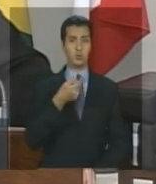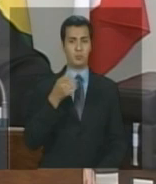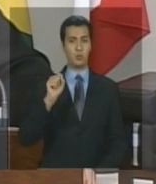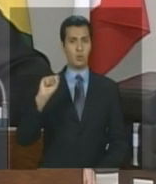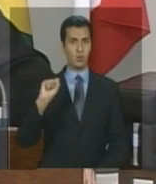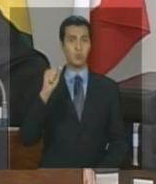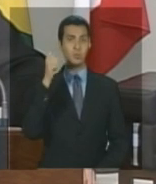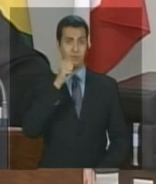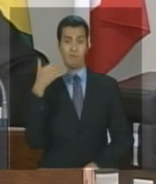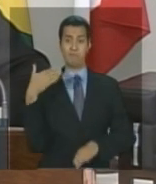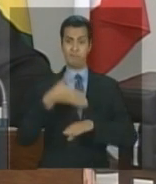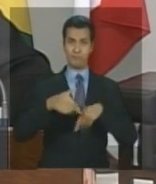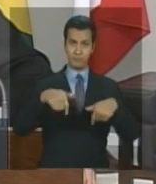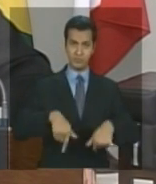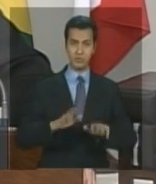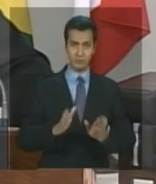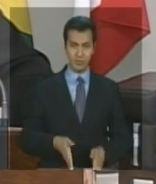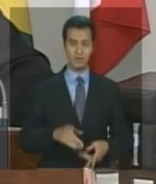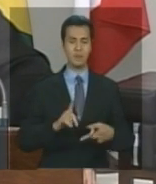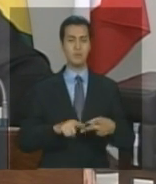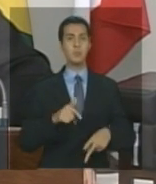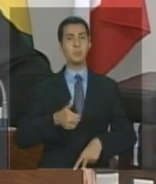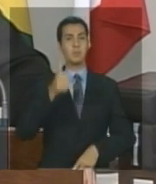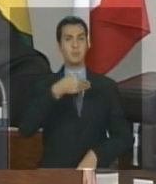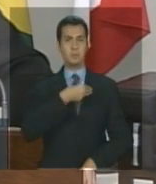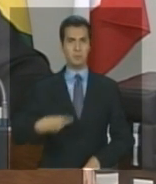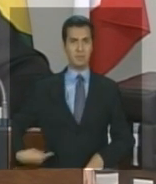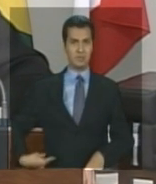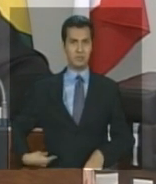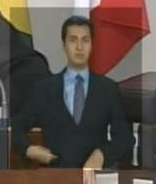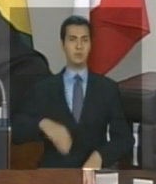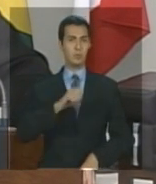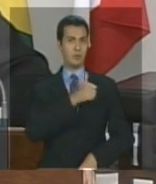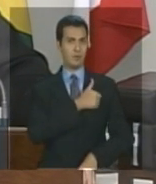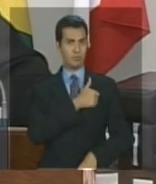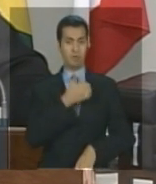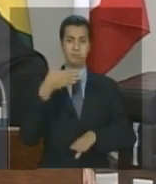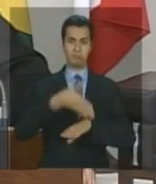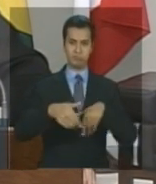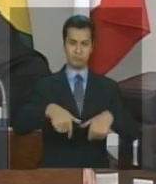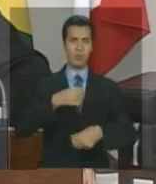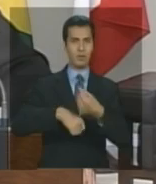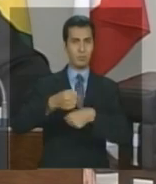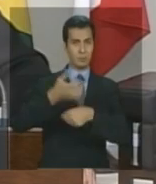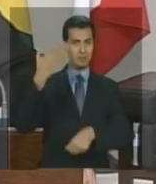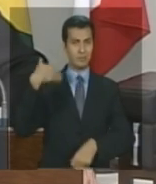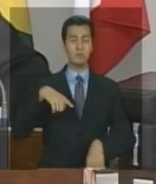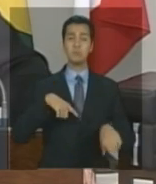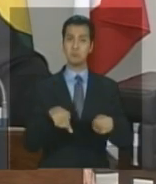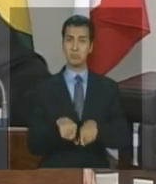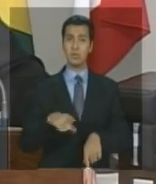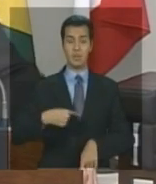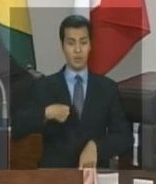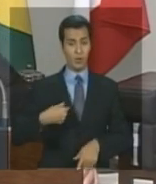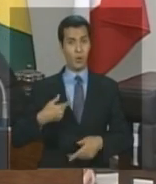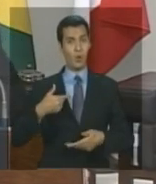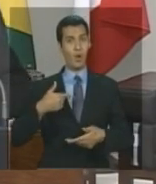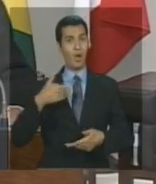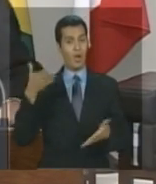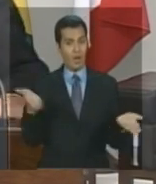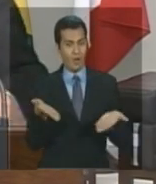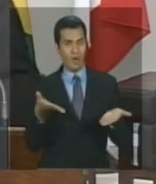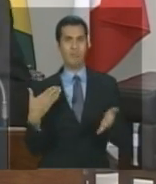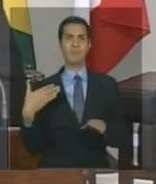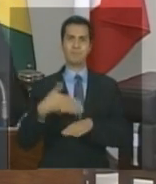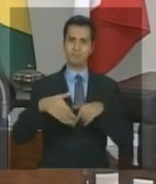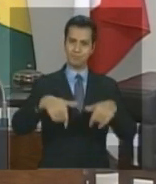O primeiro-ministro esteve aqui no ano passado e nós estamos muito felizes por dar continuidade a essas discussões. The particular focus of this visit